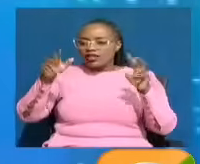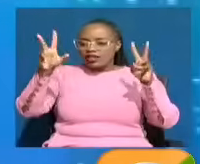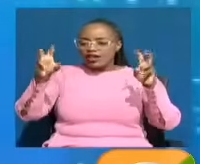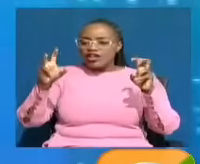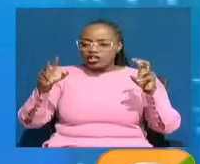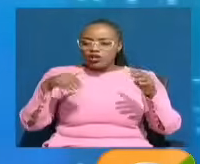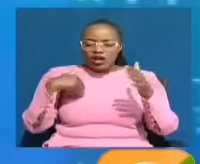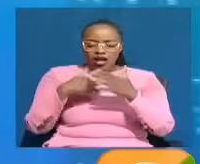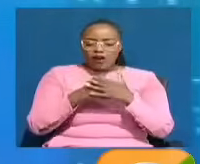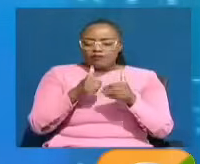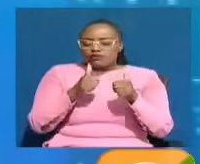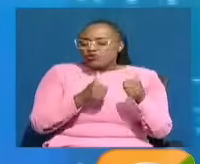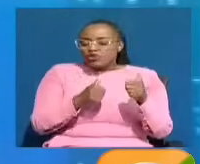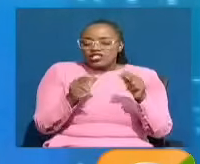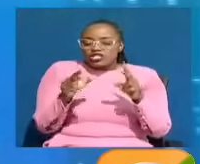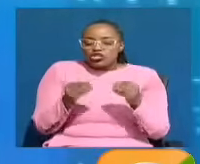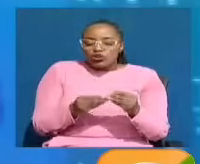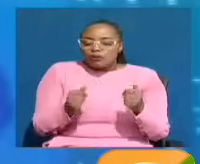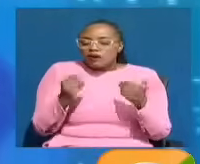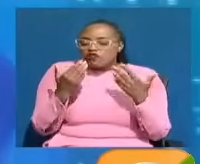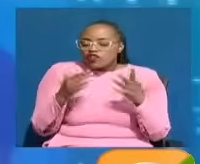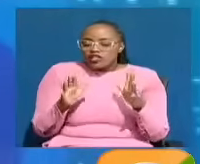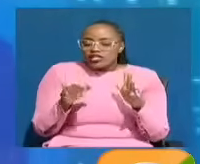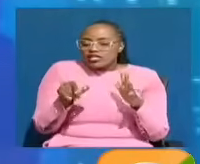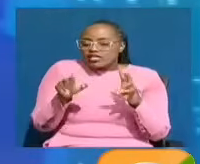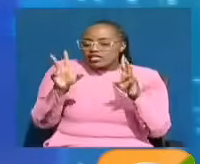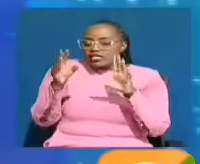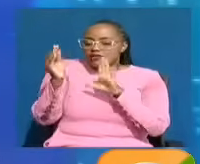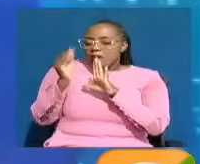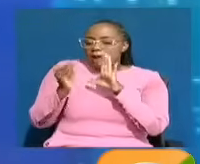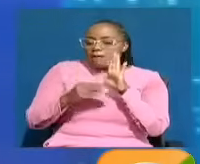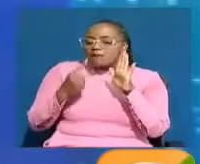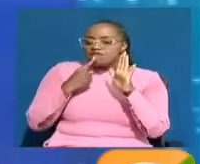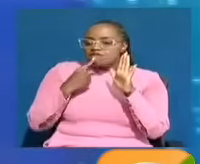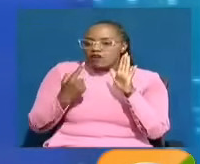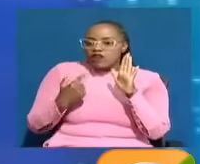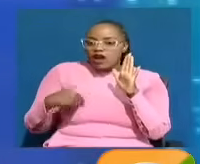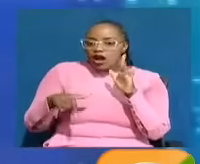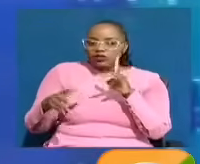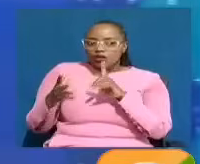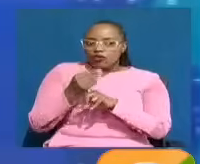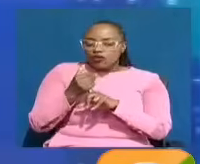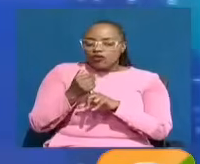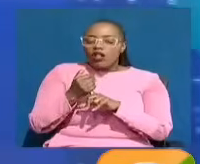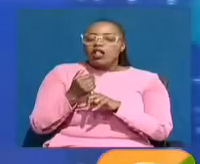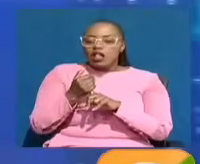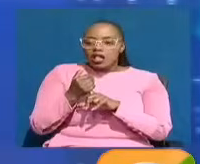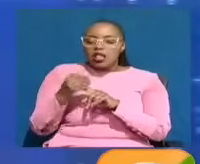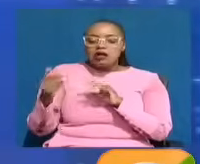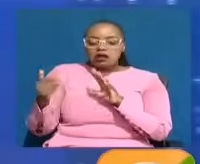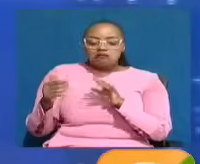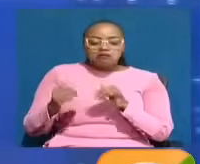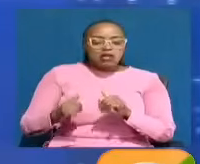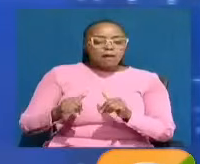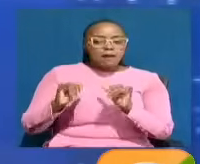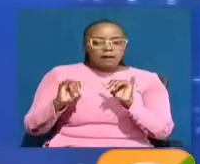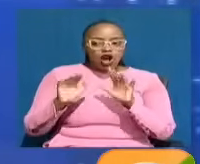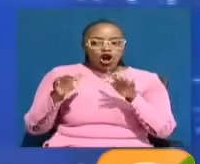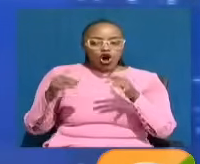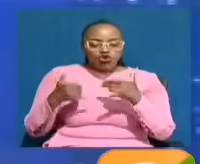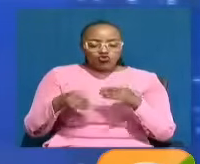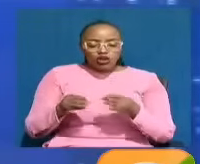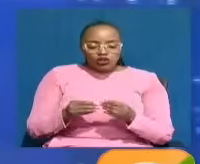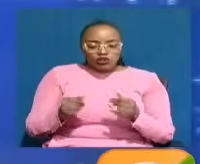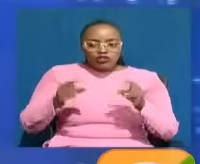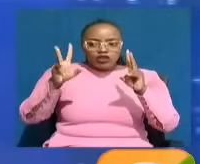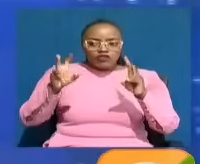what extent have they been addressed. We'll put those issues and say we have reached to this point, in terms of implementation or trying to address the